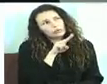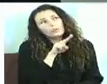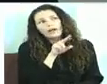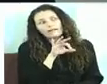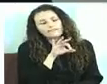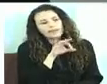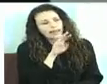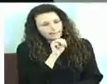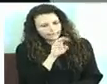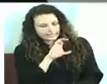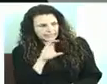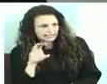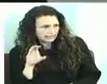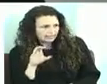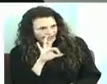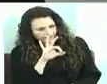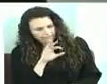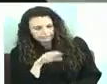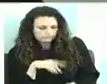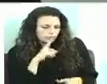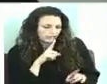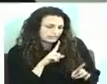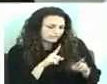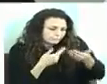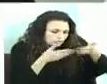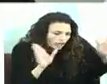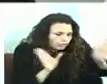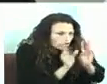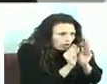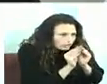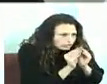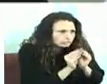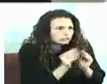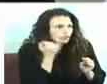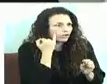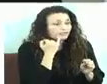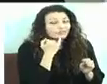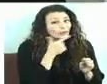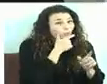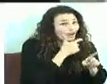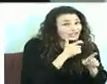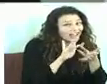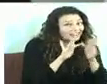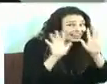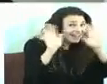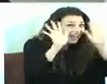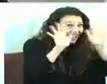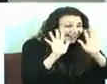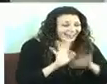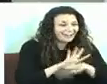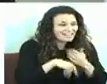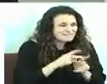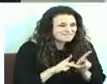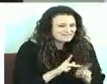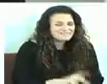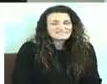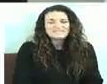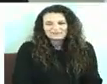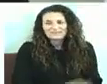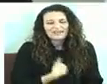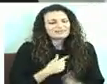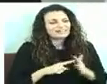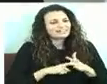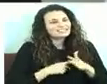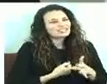UFMCC's General Conference all the way in Canada. So hello to all of you who might be watching right now. As I get